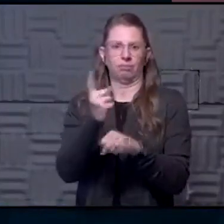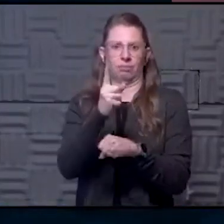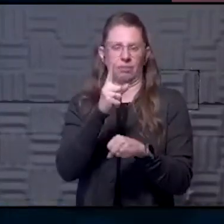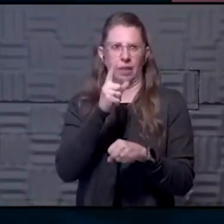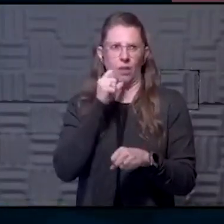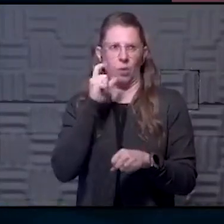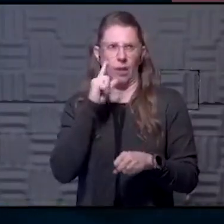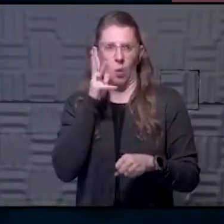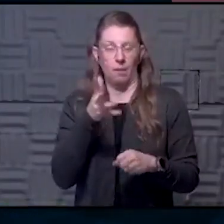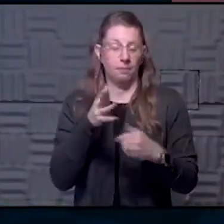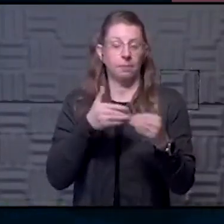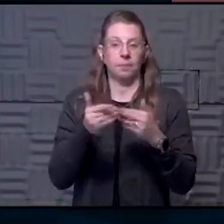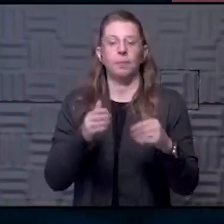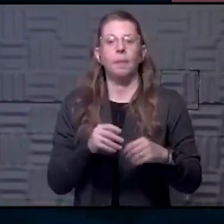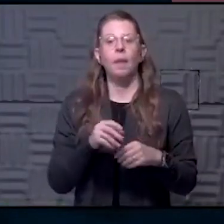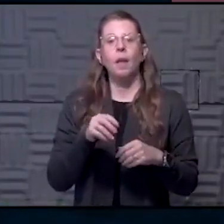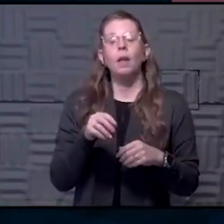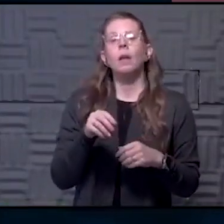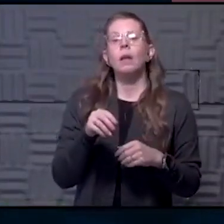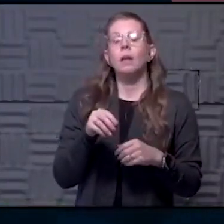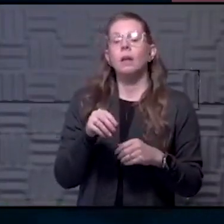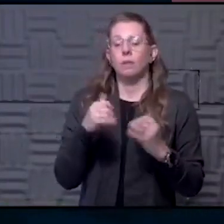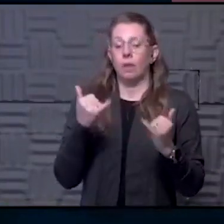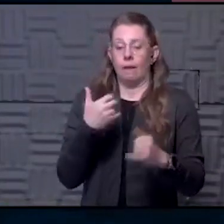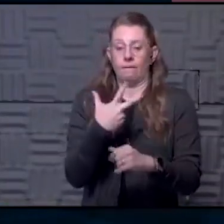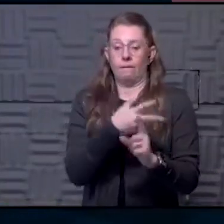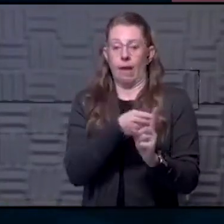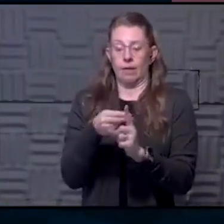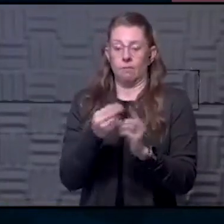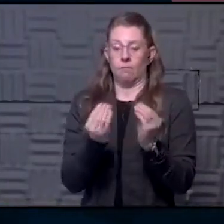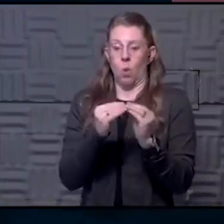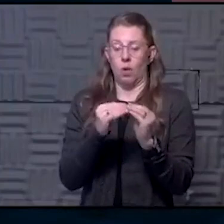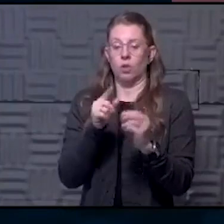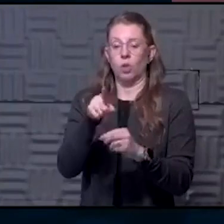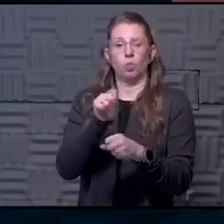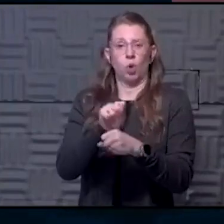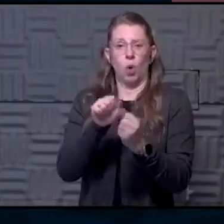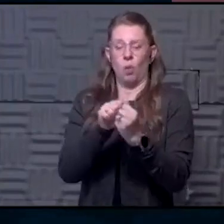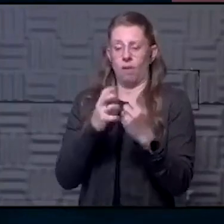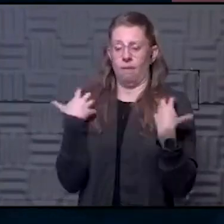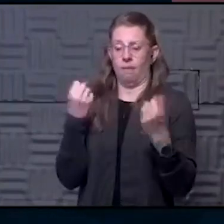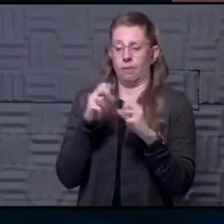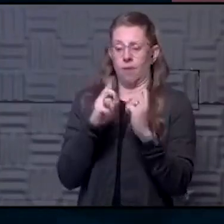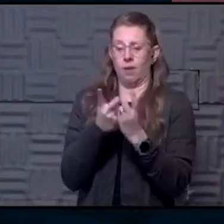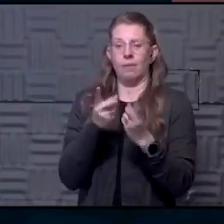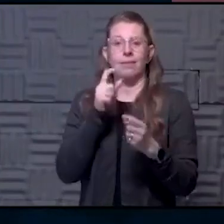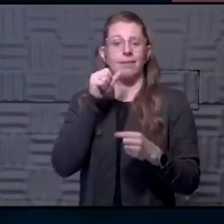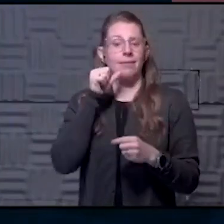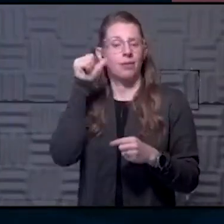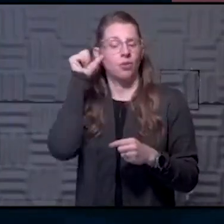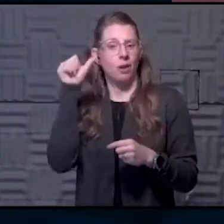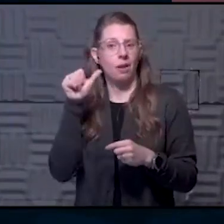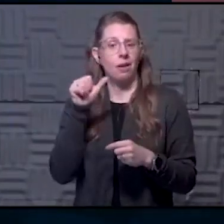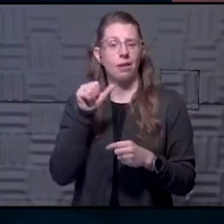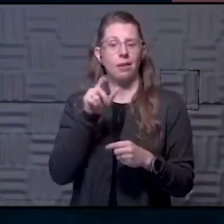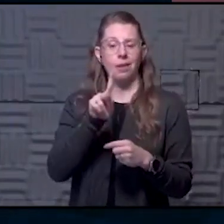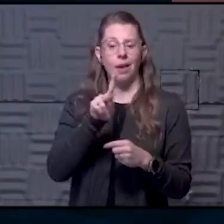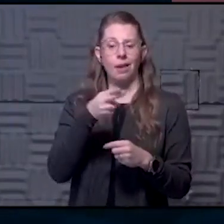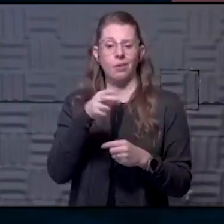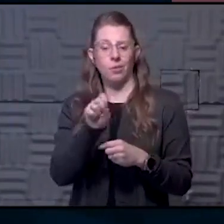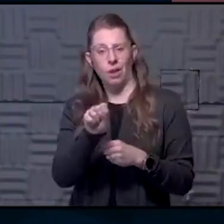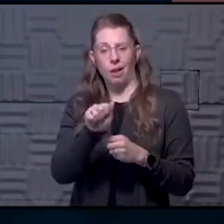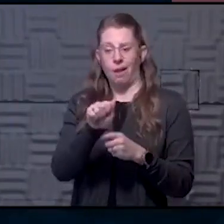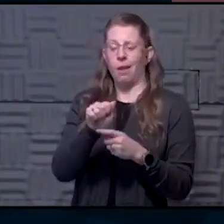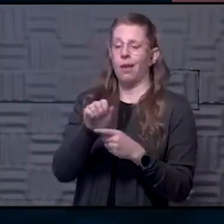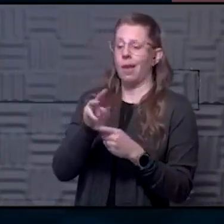Dr. Norman, when the vaccine starts coming out more, right now you're working through the health departments. Yesterday we had KHA and MHA here, and Herb